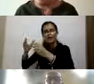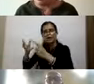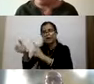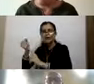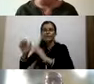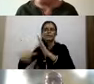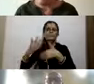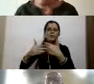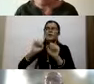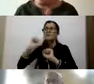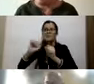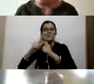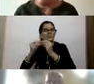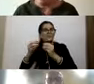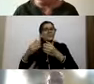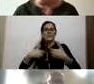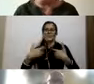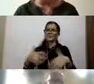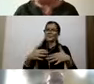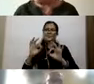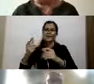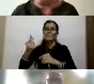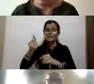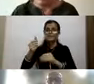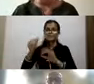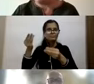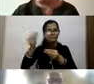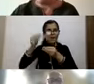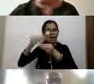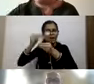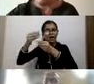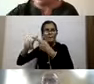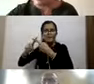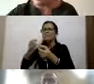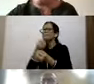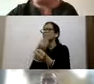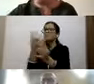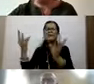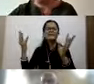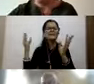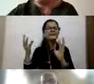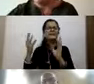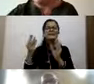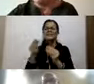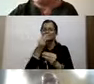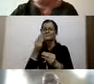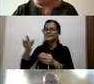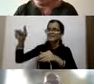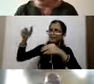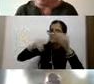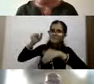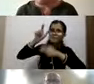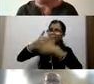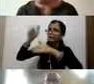Look, she's created jobs. I've got employment. And money is coming. More people are coming to my Dhabha. My husband's taxi is being used. So